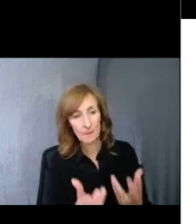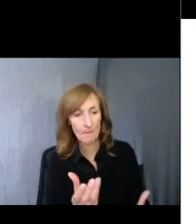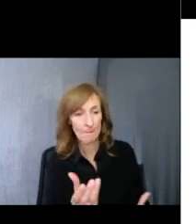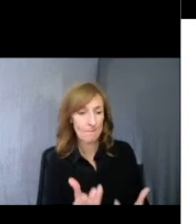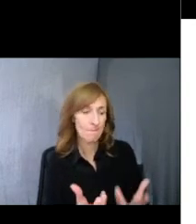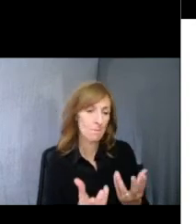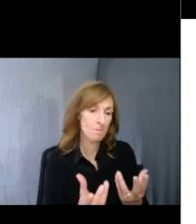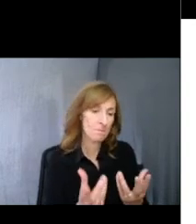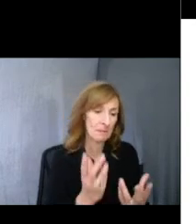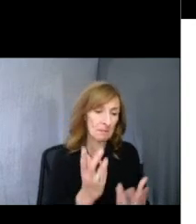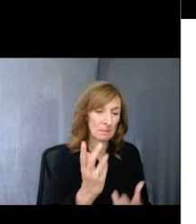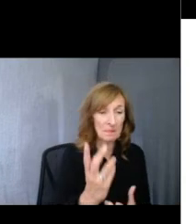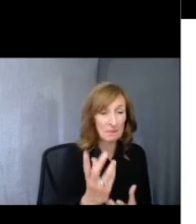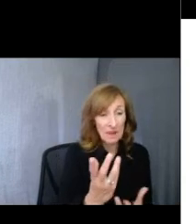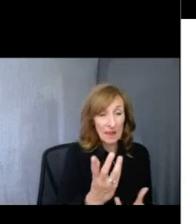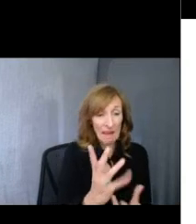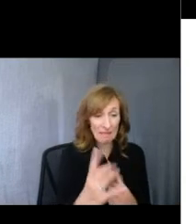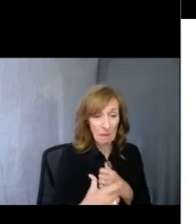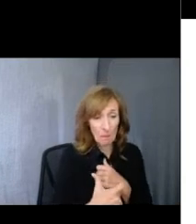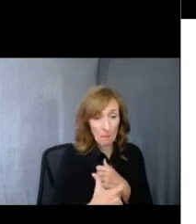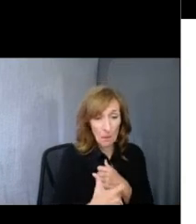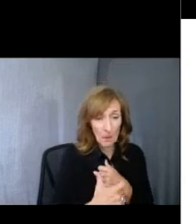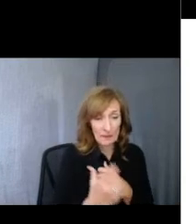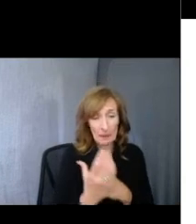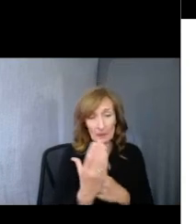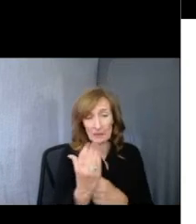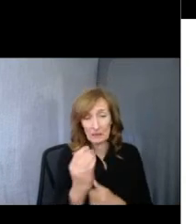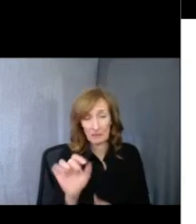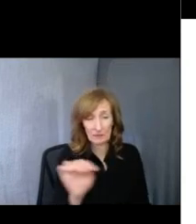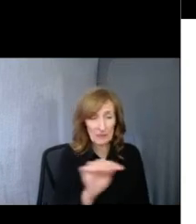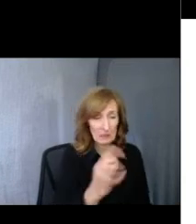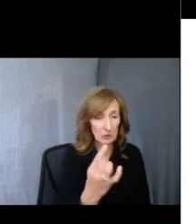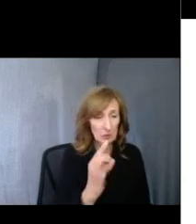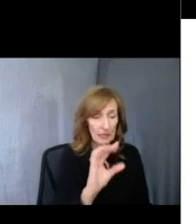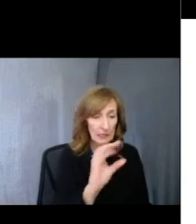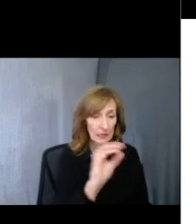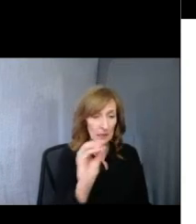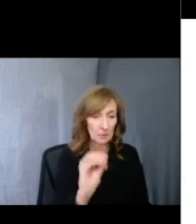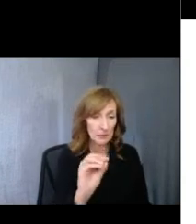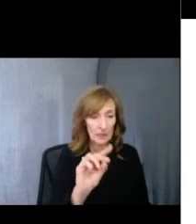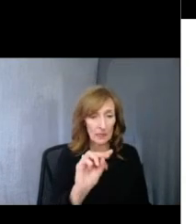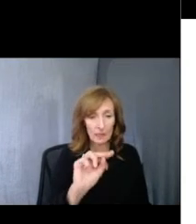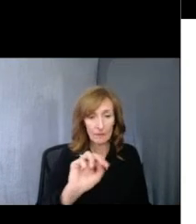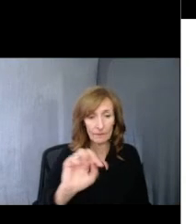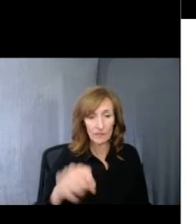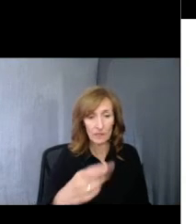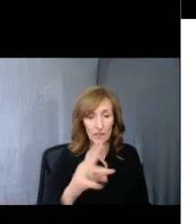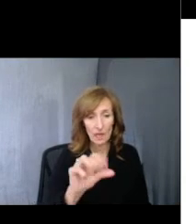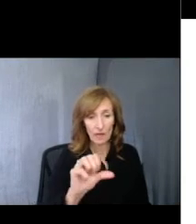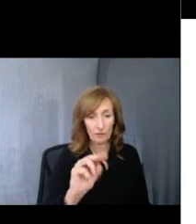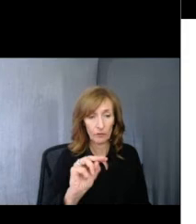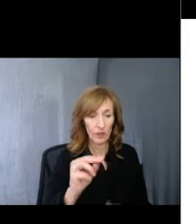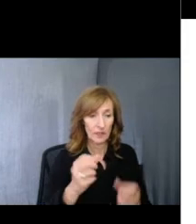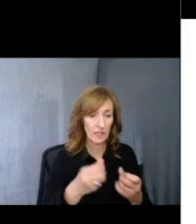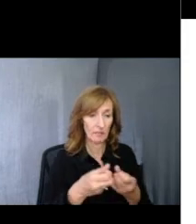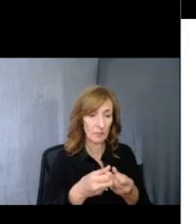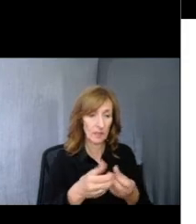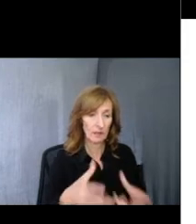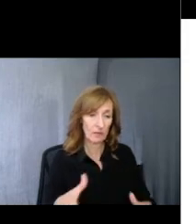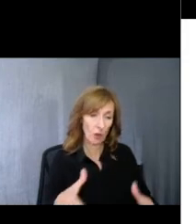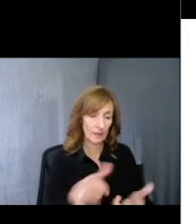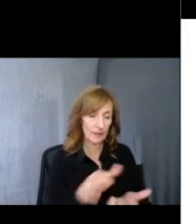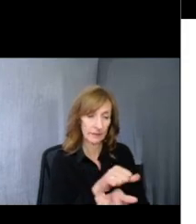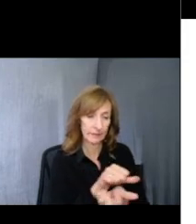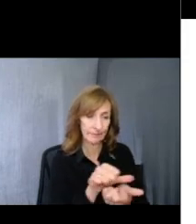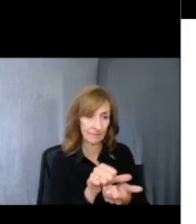nephrons are lost. That means both kidneys together by the time you see isocynuria. So this is just a quick blood panel. This is